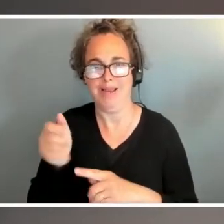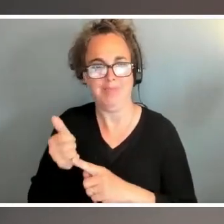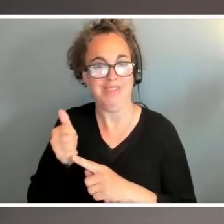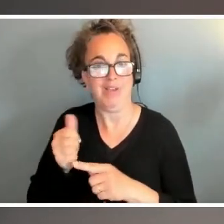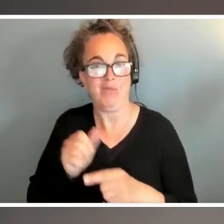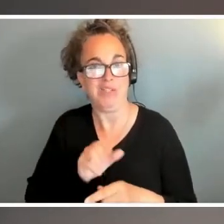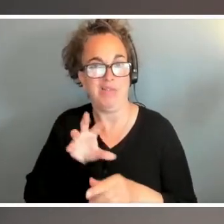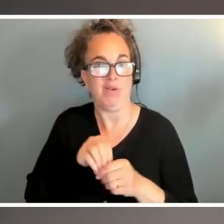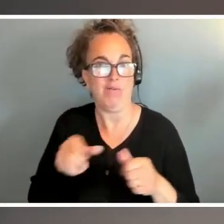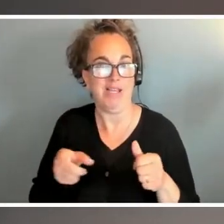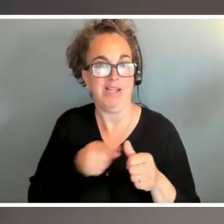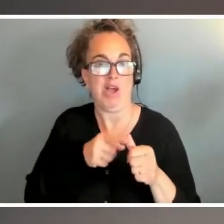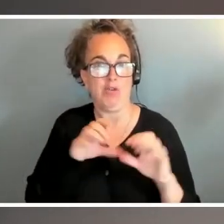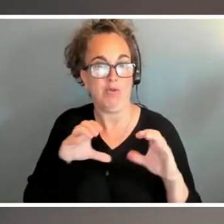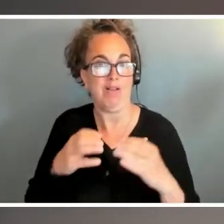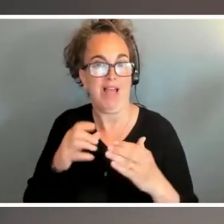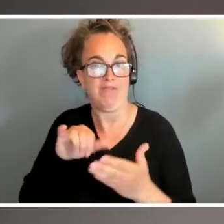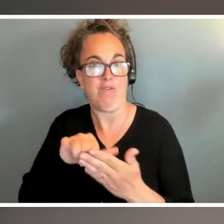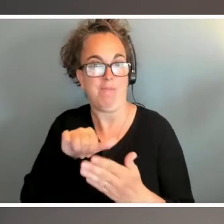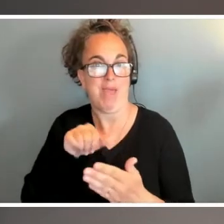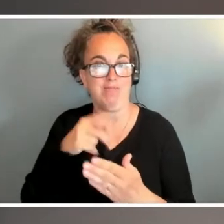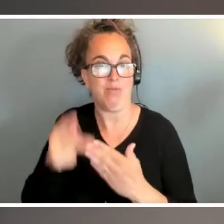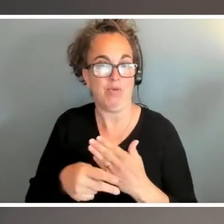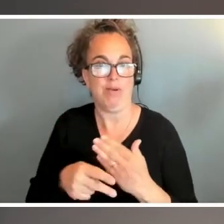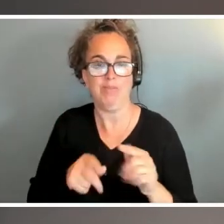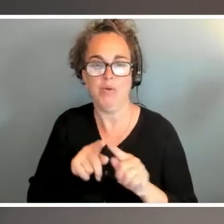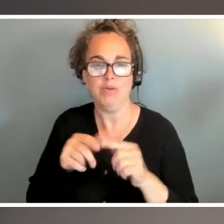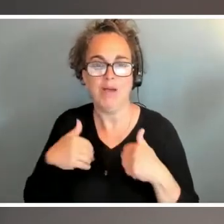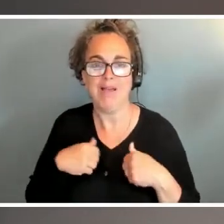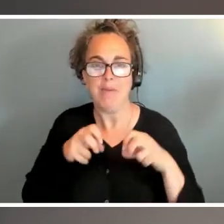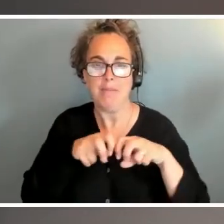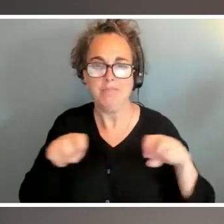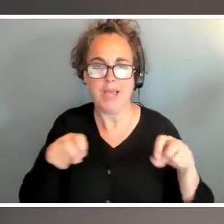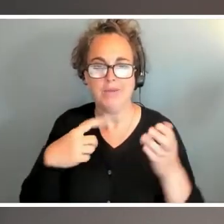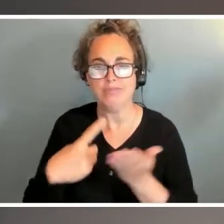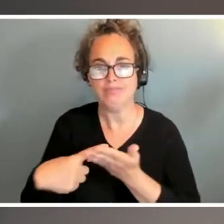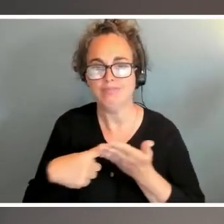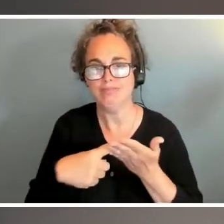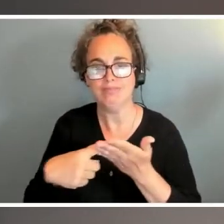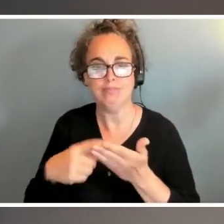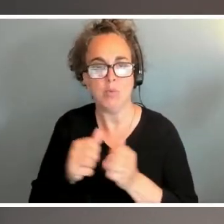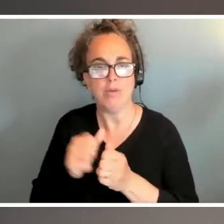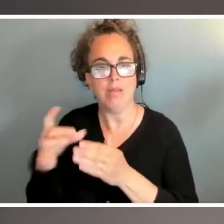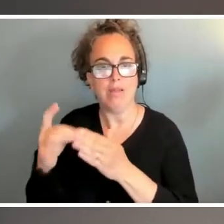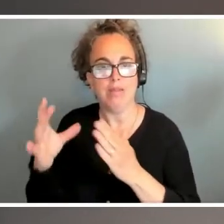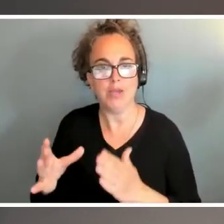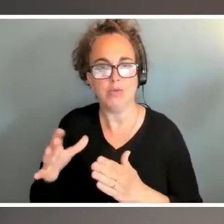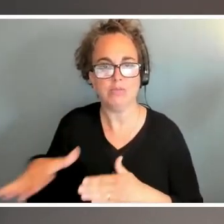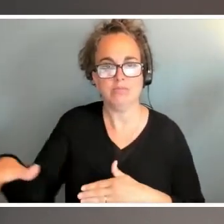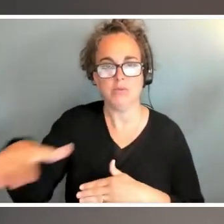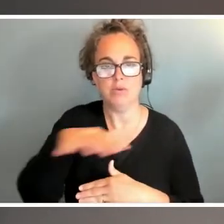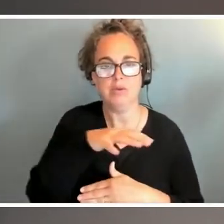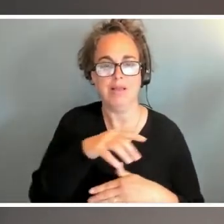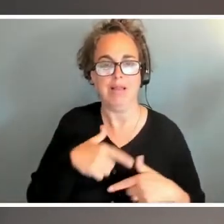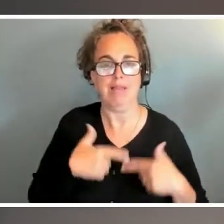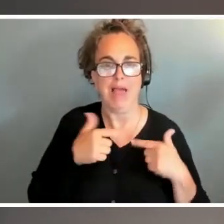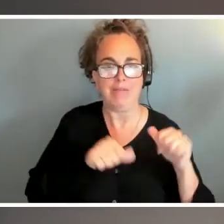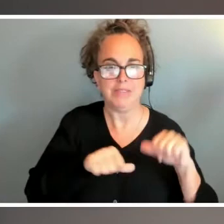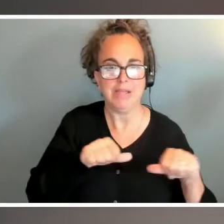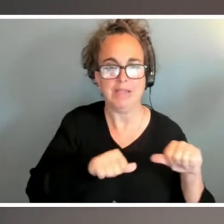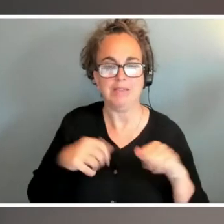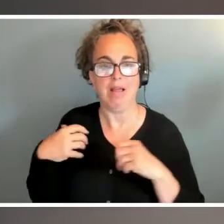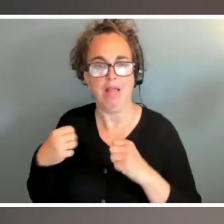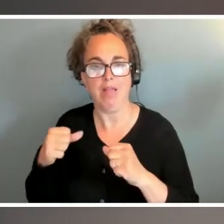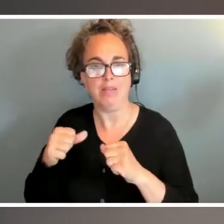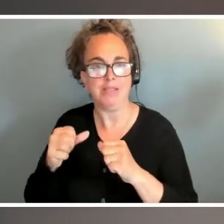program. We will also have a panel discussion this afternoon with leaders from across the life sciences and health system